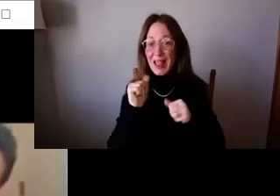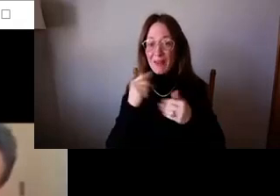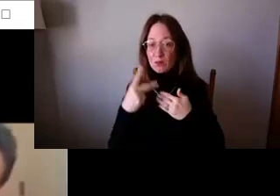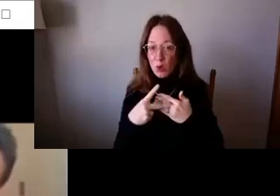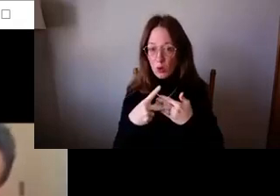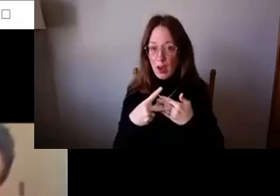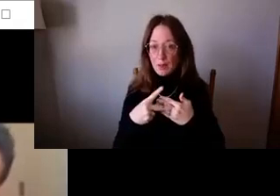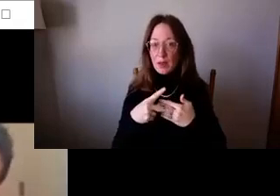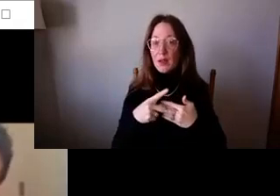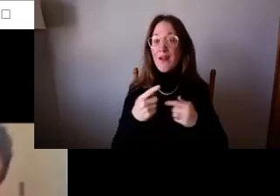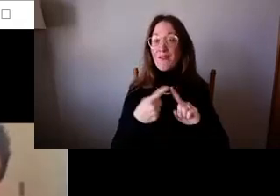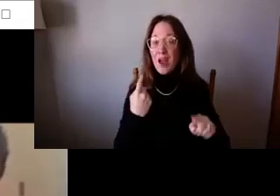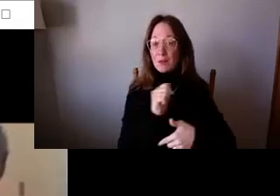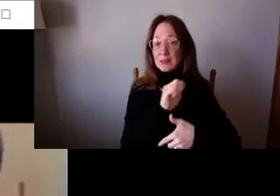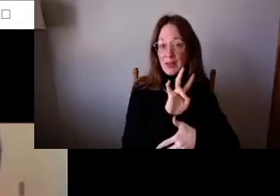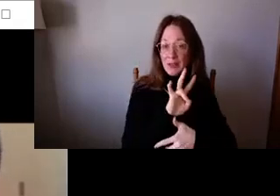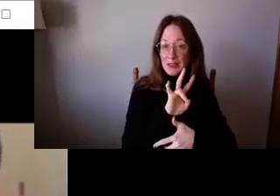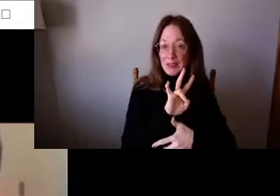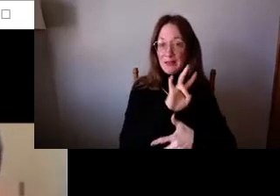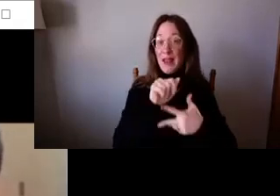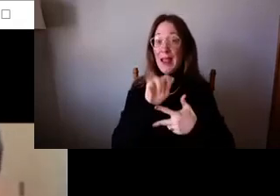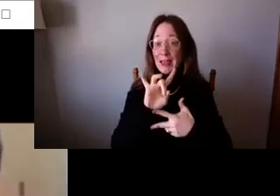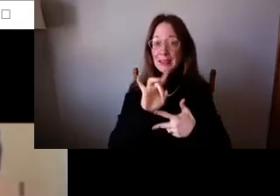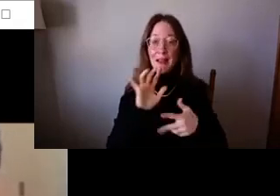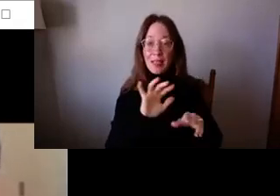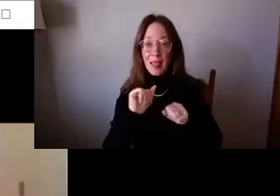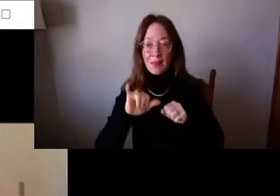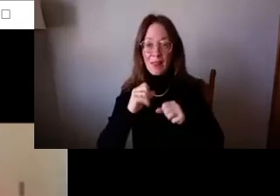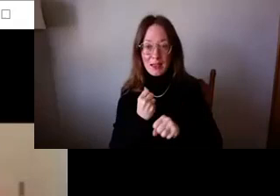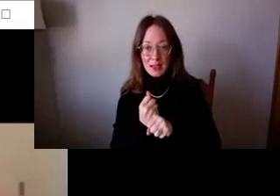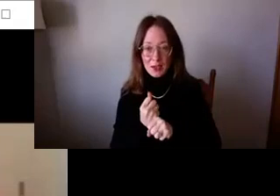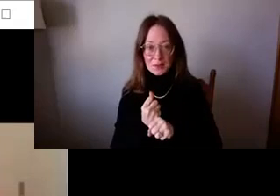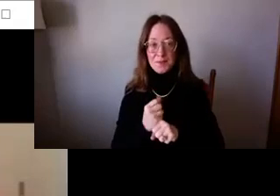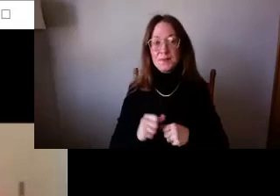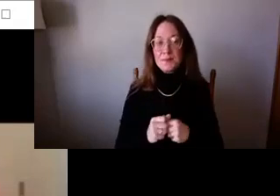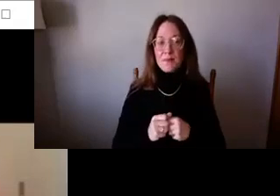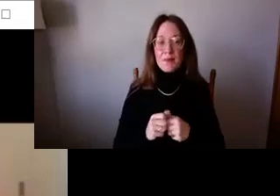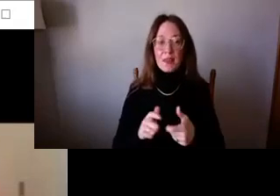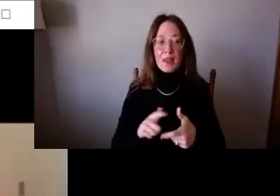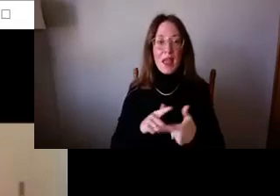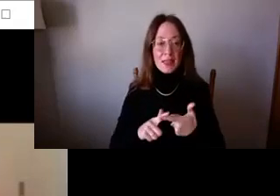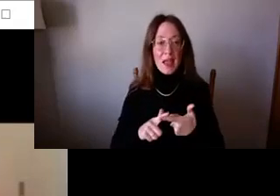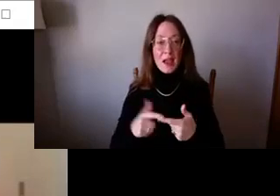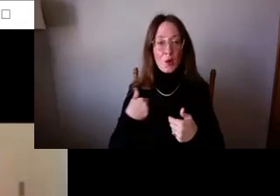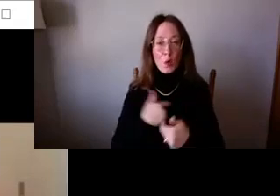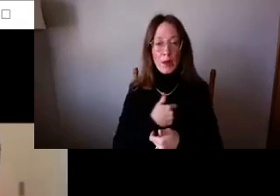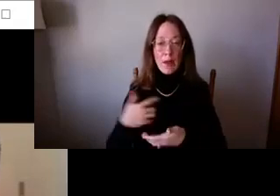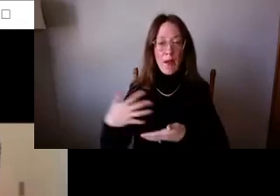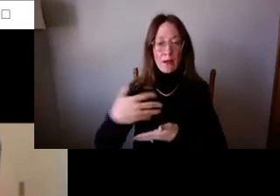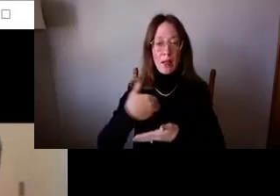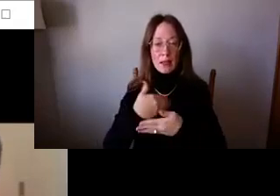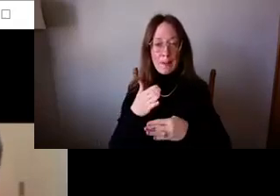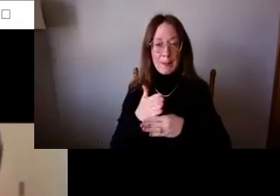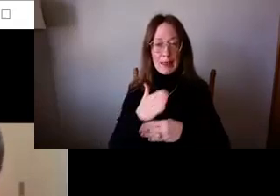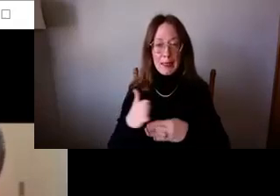year 17. We calculated the employment rate in the 2nd quarter after exit and the median earnings of those participants in the